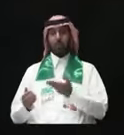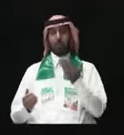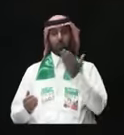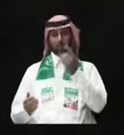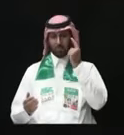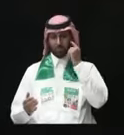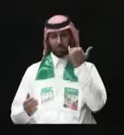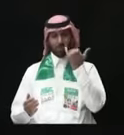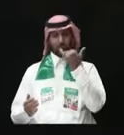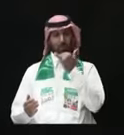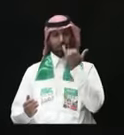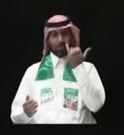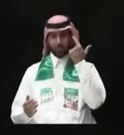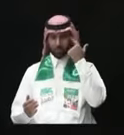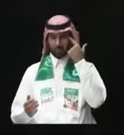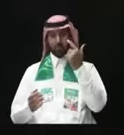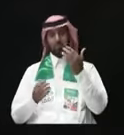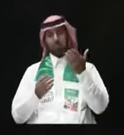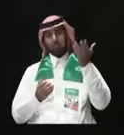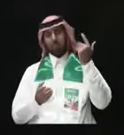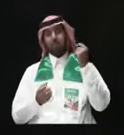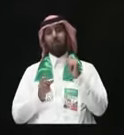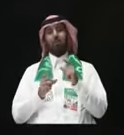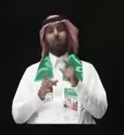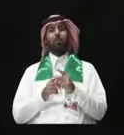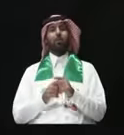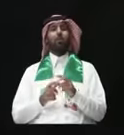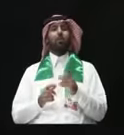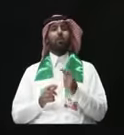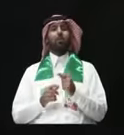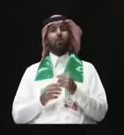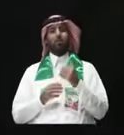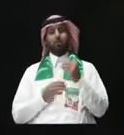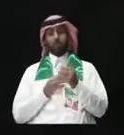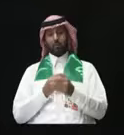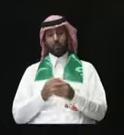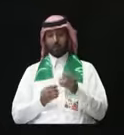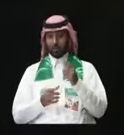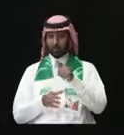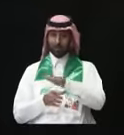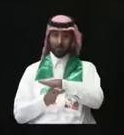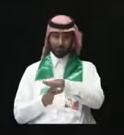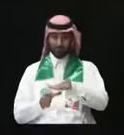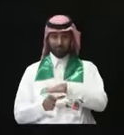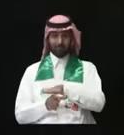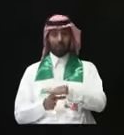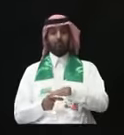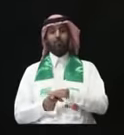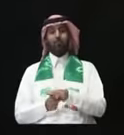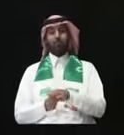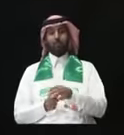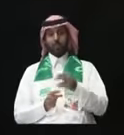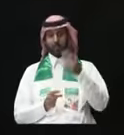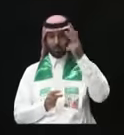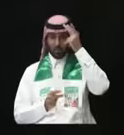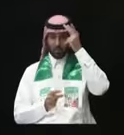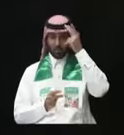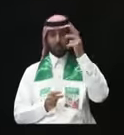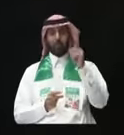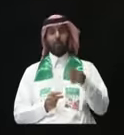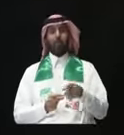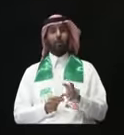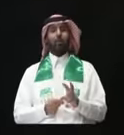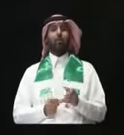Welcome after your long weekend, which was for the National Day. Hopefully you all enjoyed your